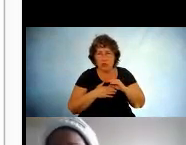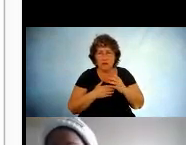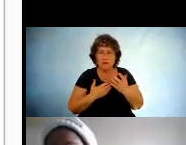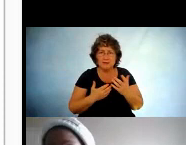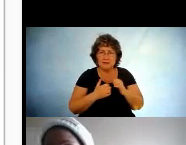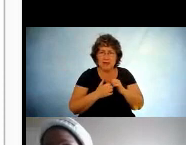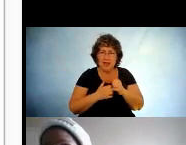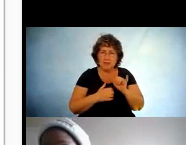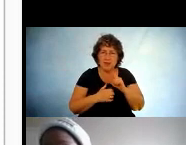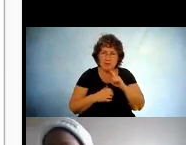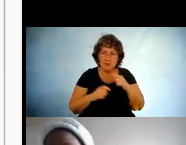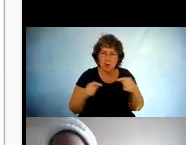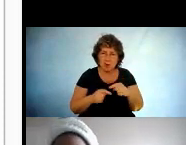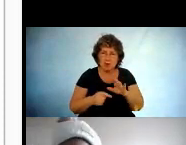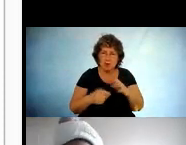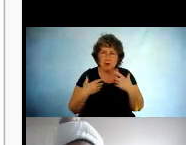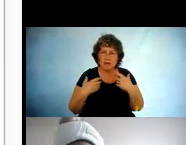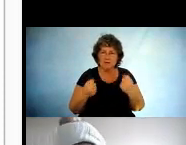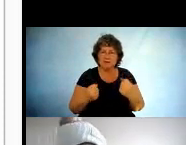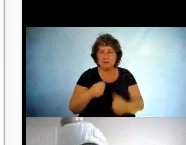A lot of people not